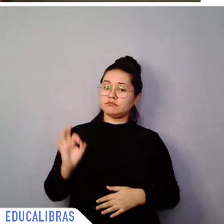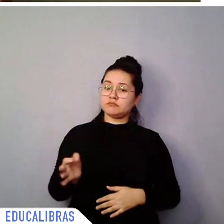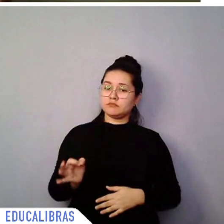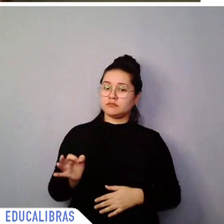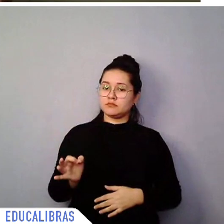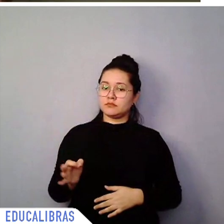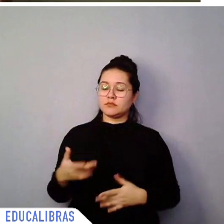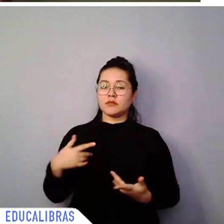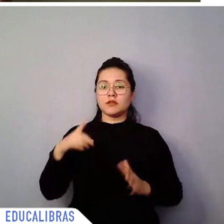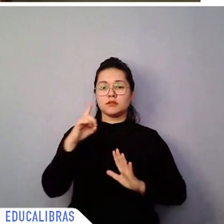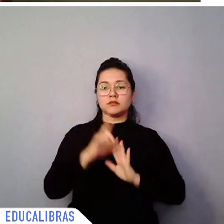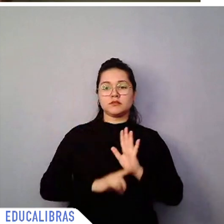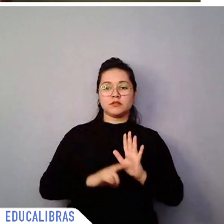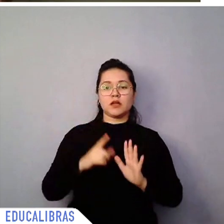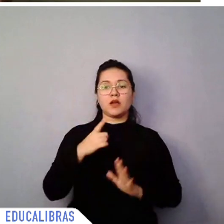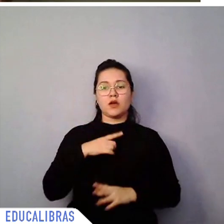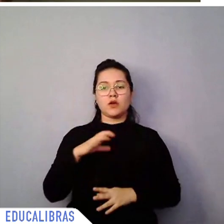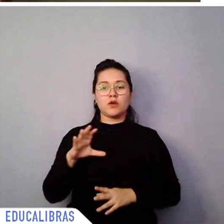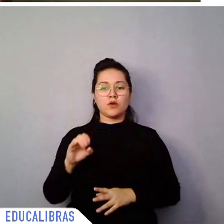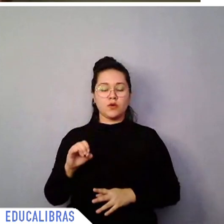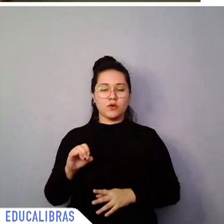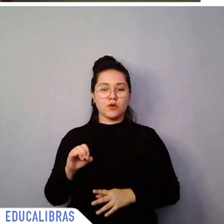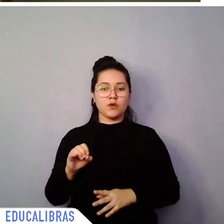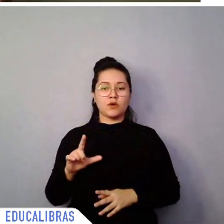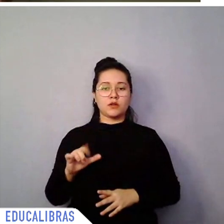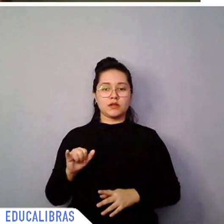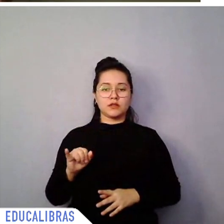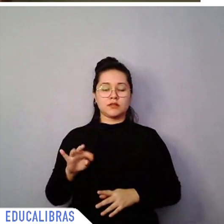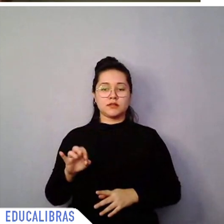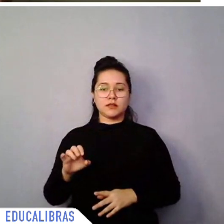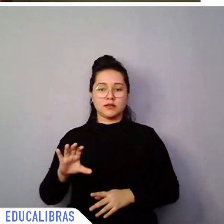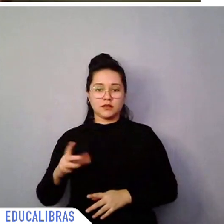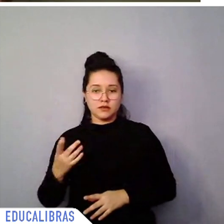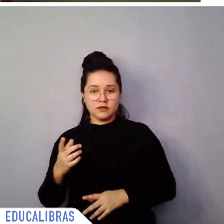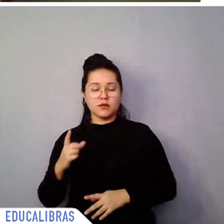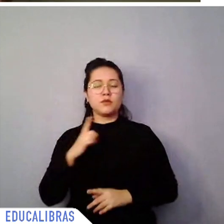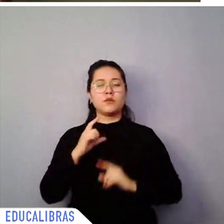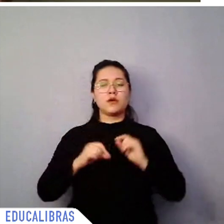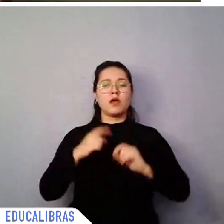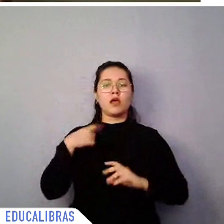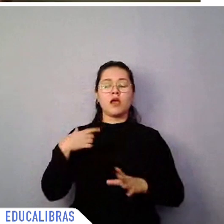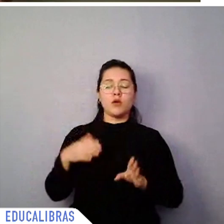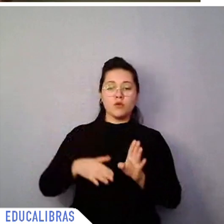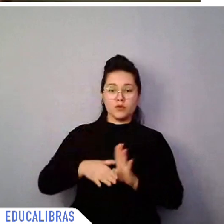cannot be linked to one government specifically. There's a law